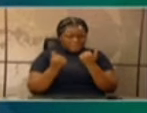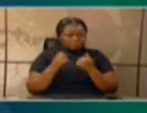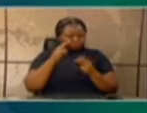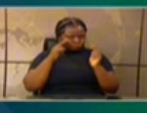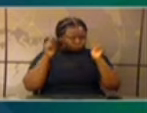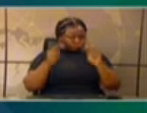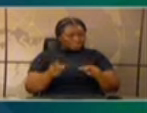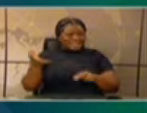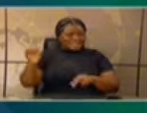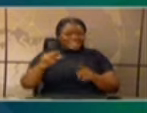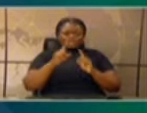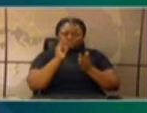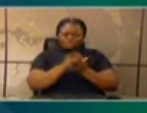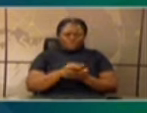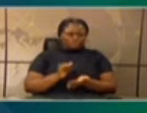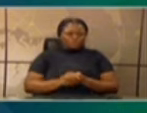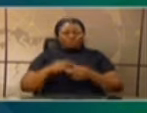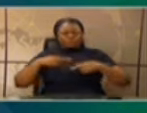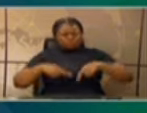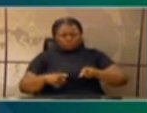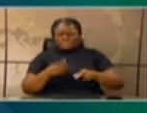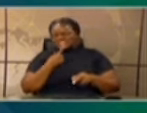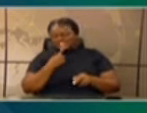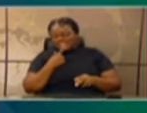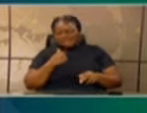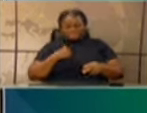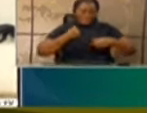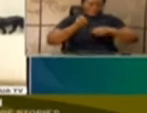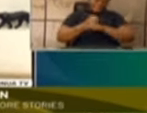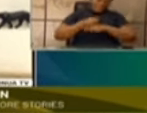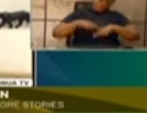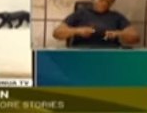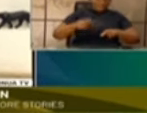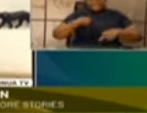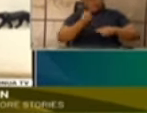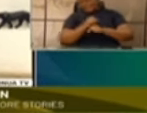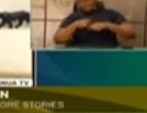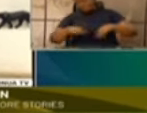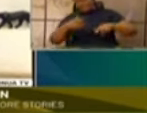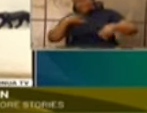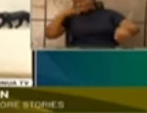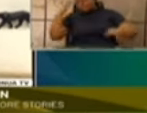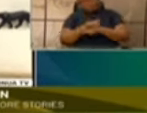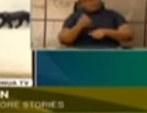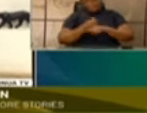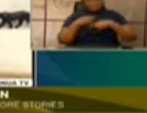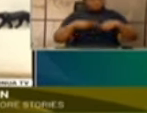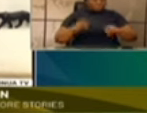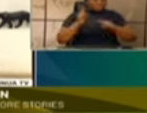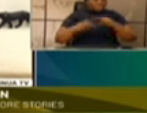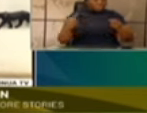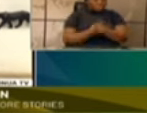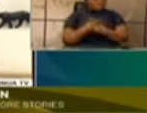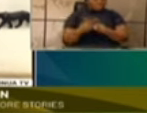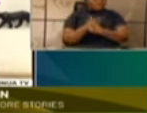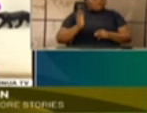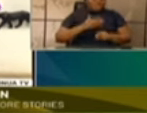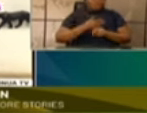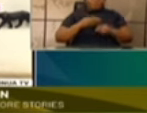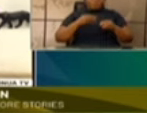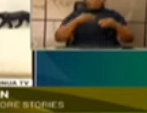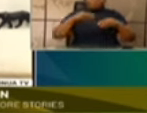And some of them are going to warn us here somewhere in our memoir. Meanwhile, Ghana, your